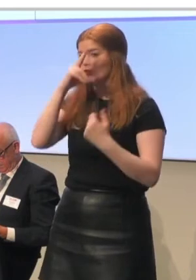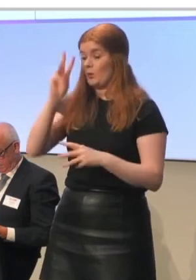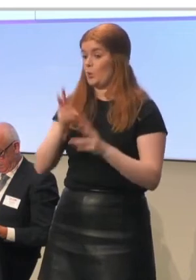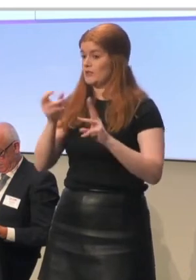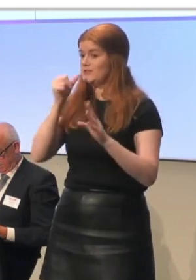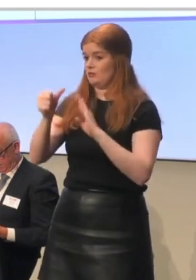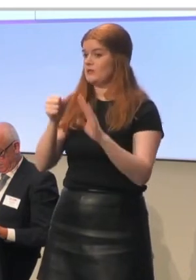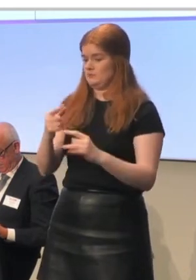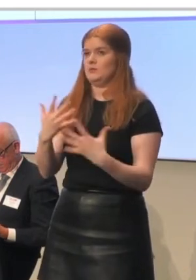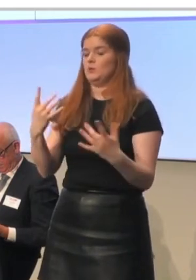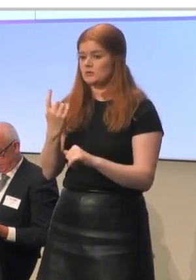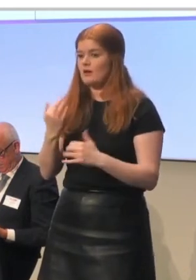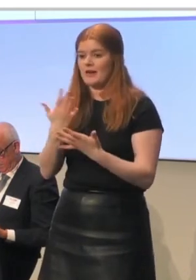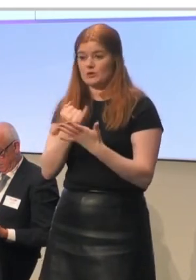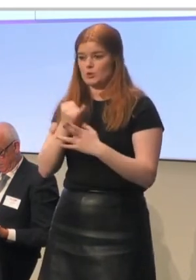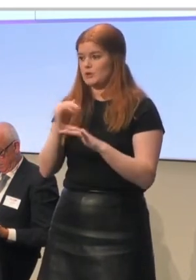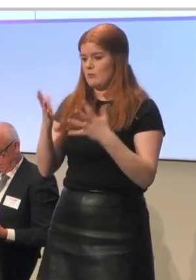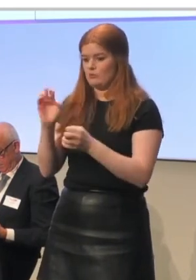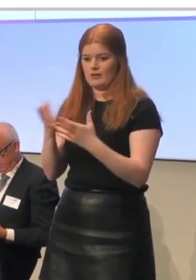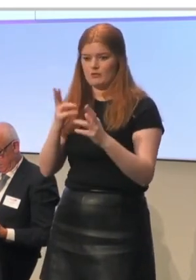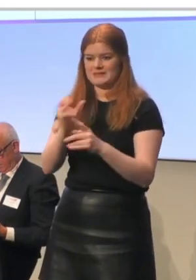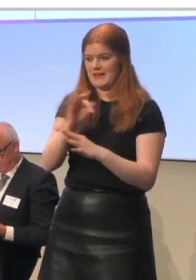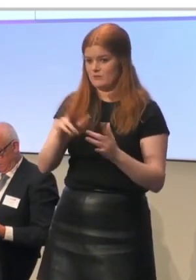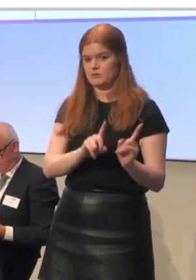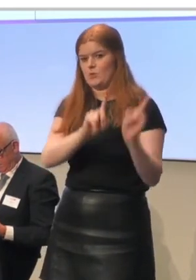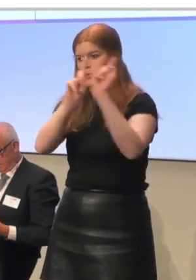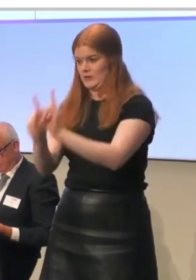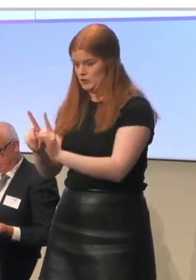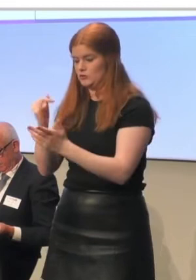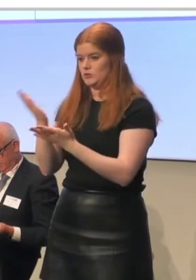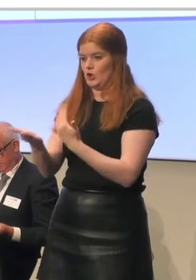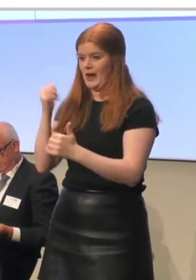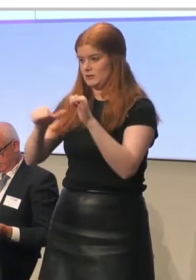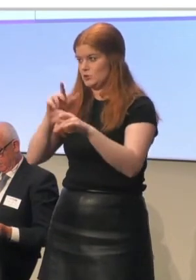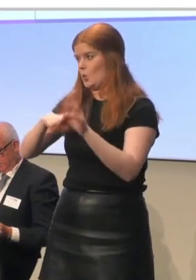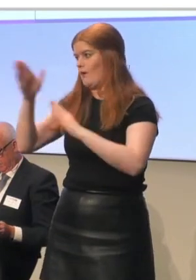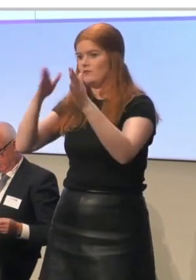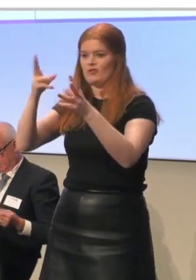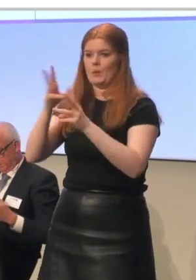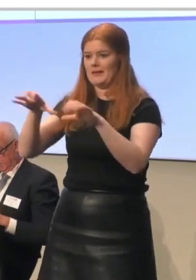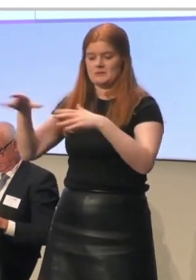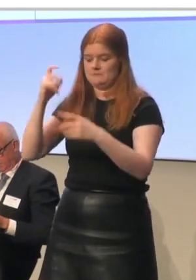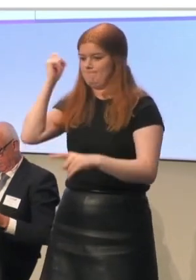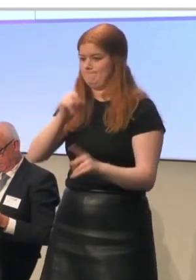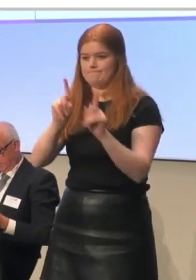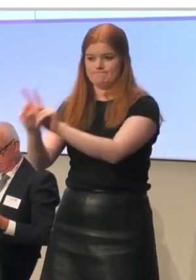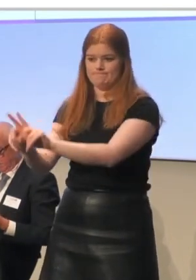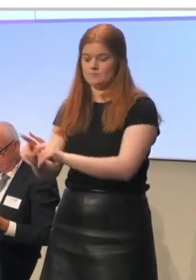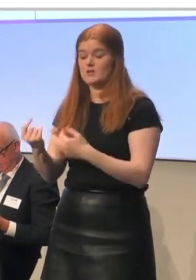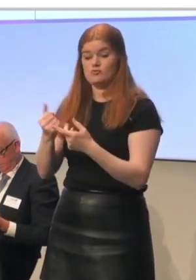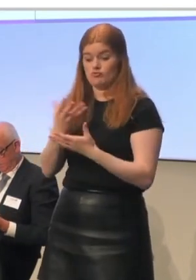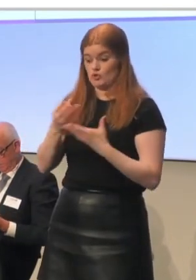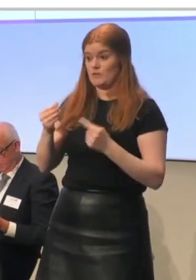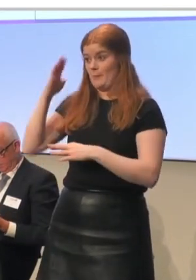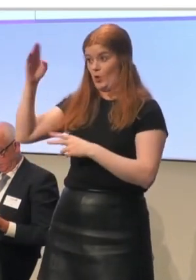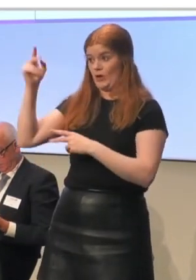in terms of schools providing staff to support that young adult in going out and doing work placements. The resources employers